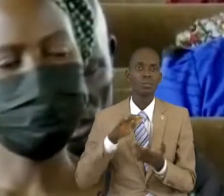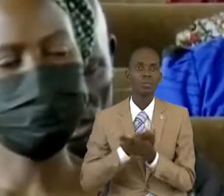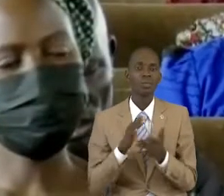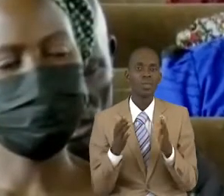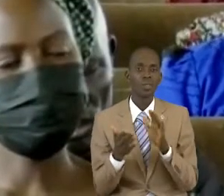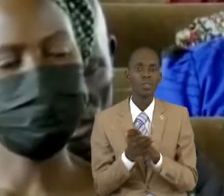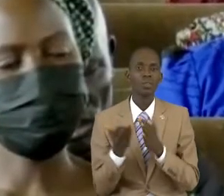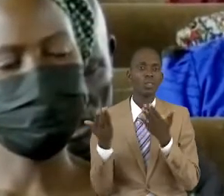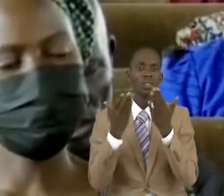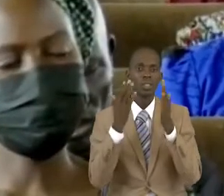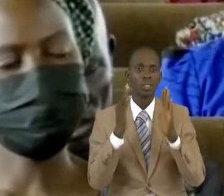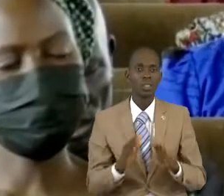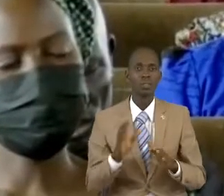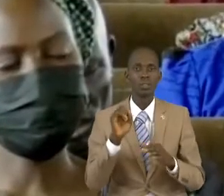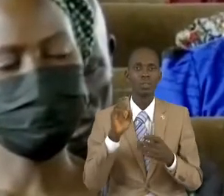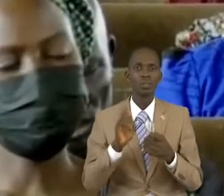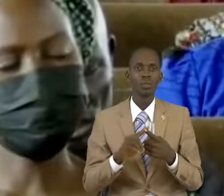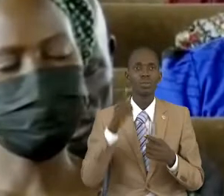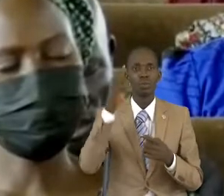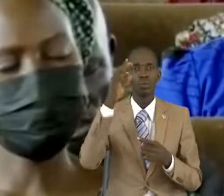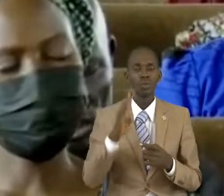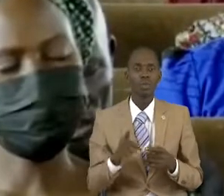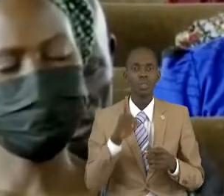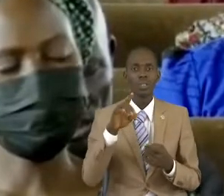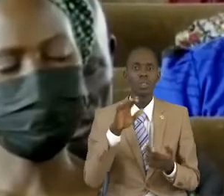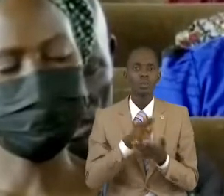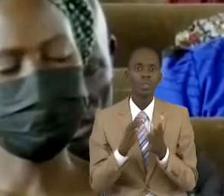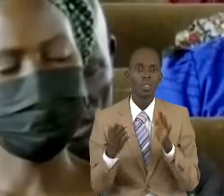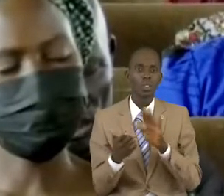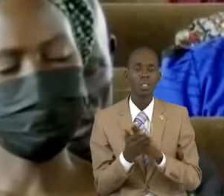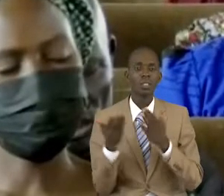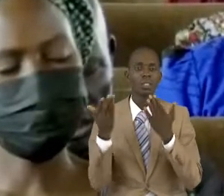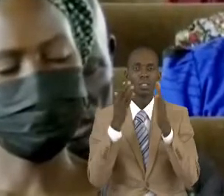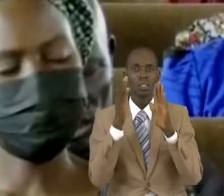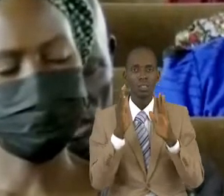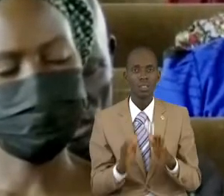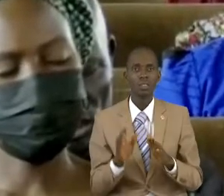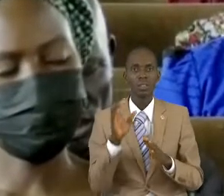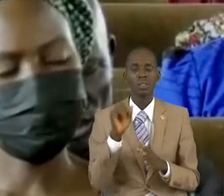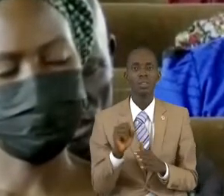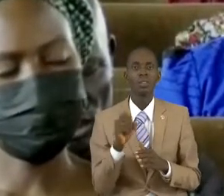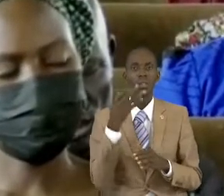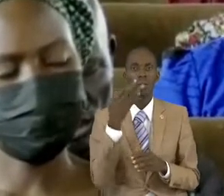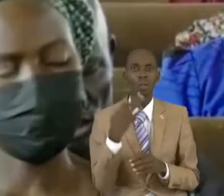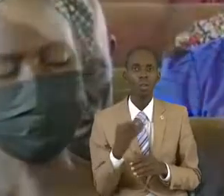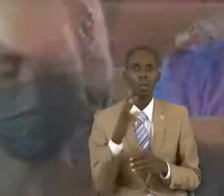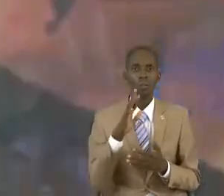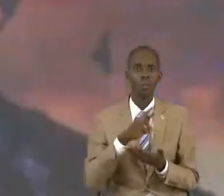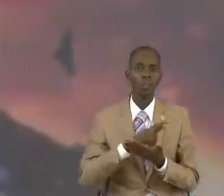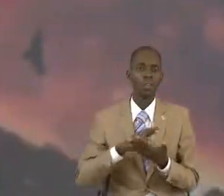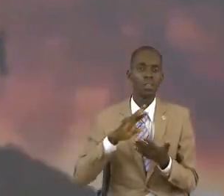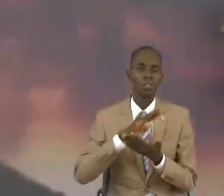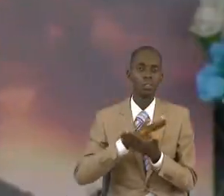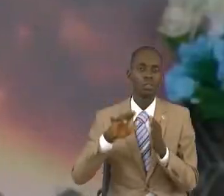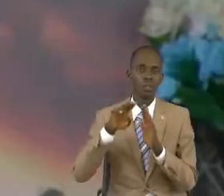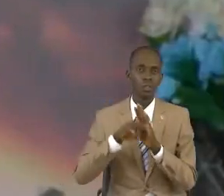to God. Ye become the servant of righteousness